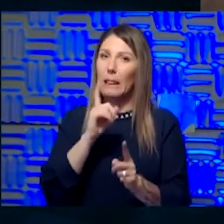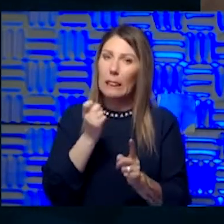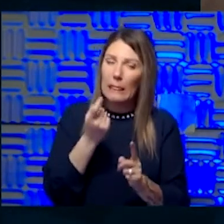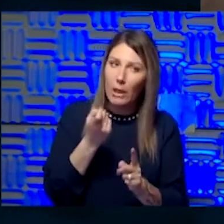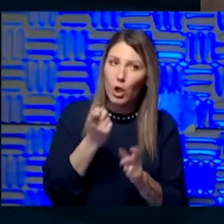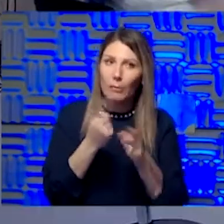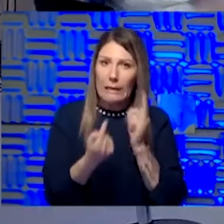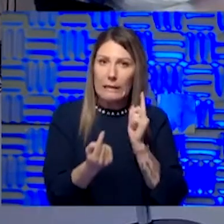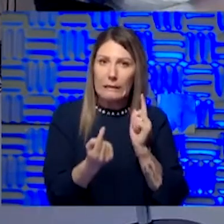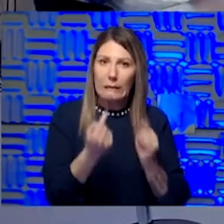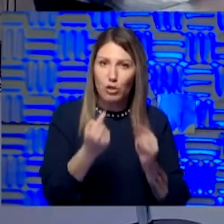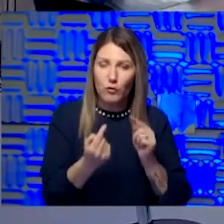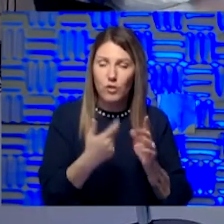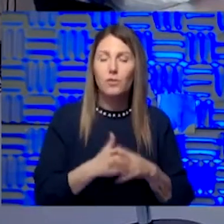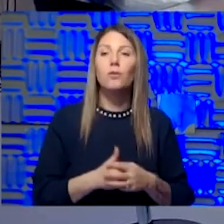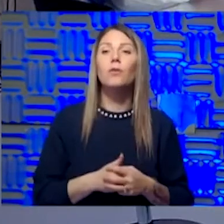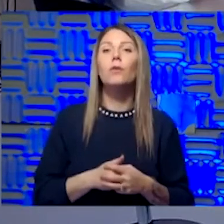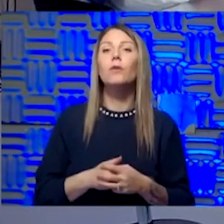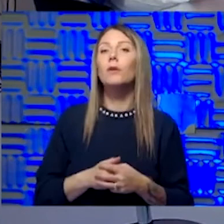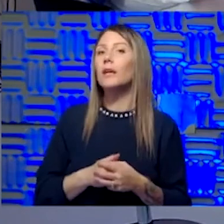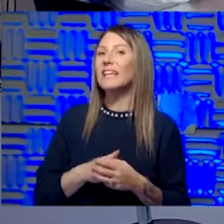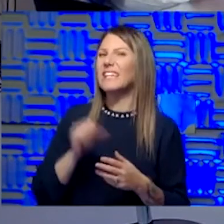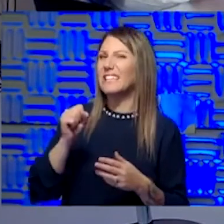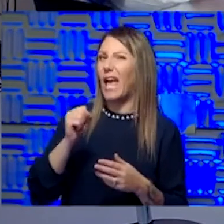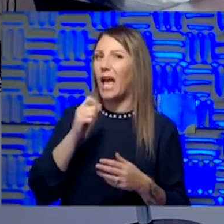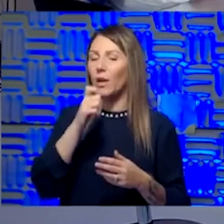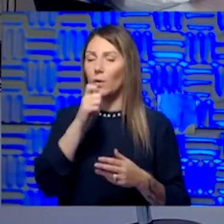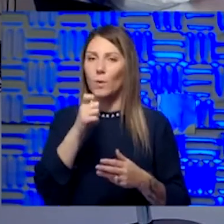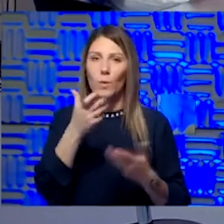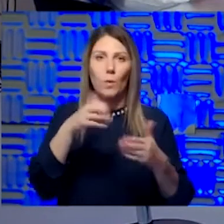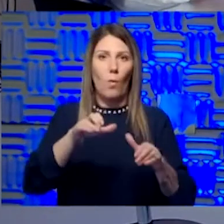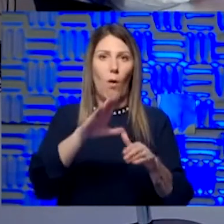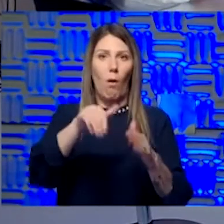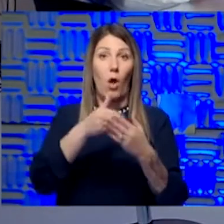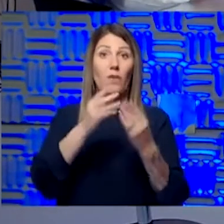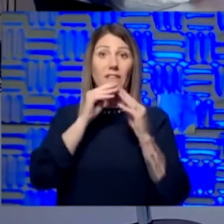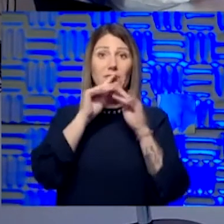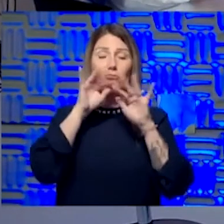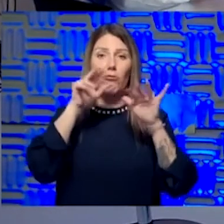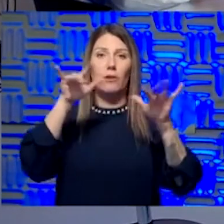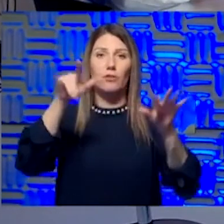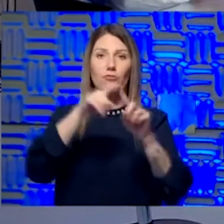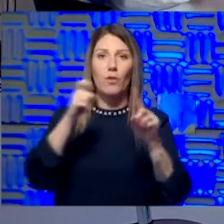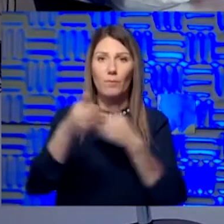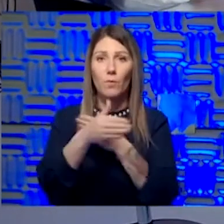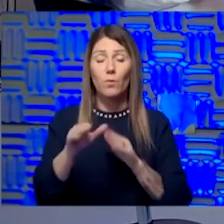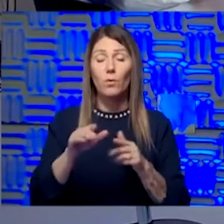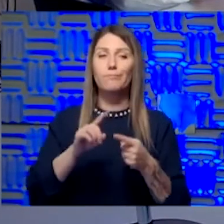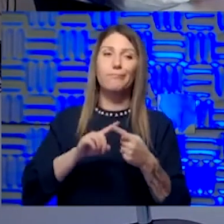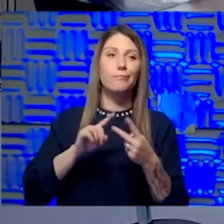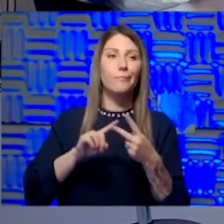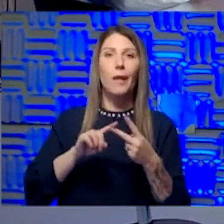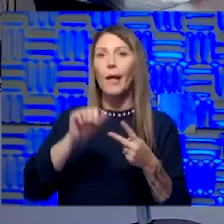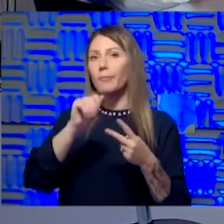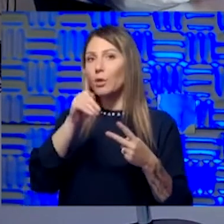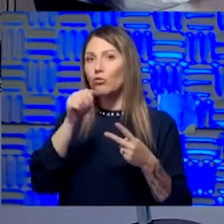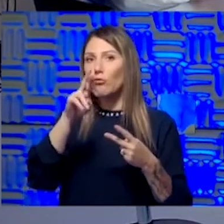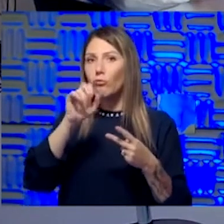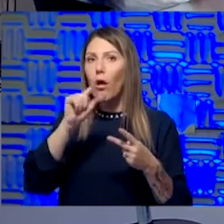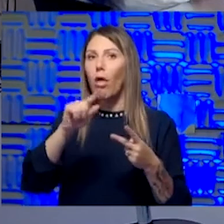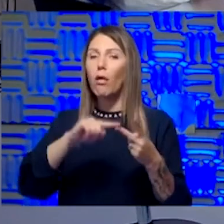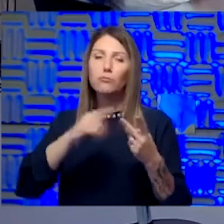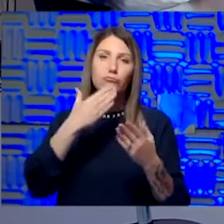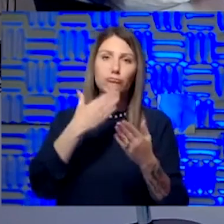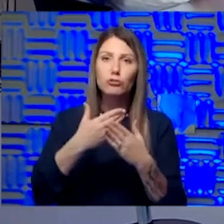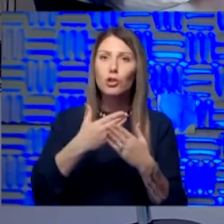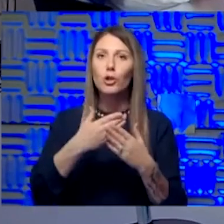Yeah. Yeah, and I think you don't want all that secretions flying around the room. That's too bad. Not too bad. Albuterol is good. You can do treatments, but we're trying